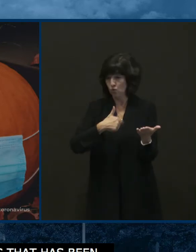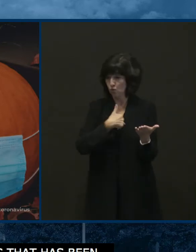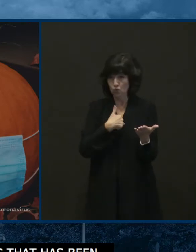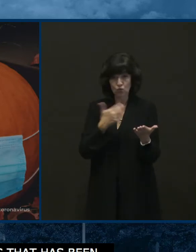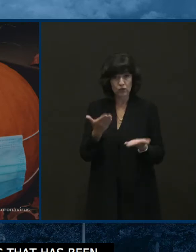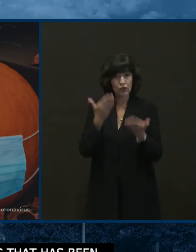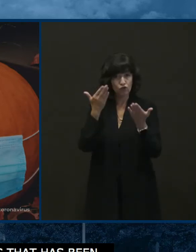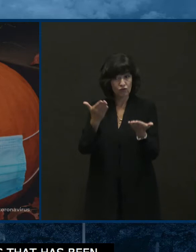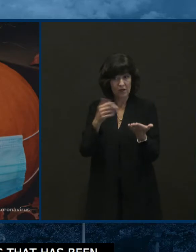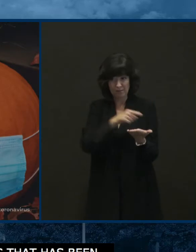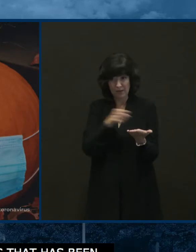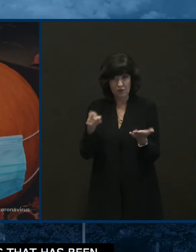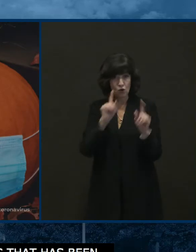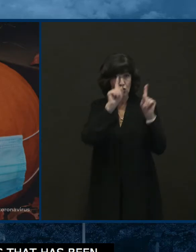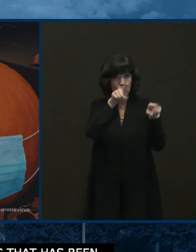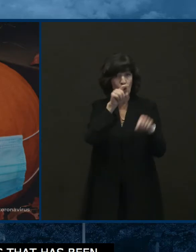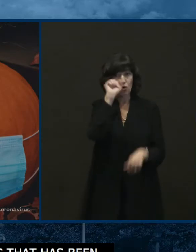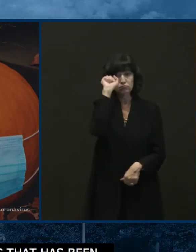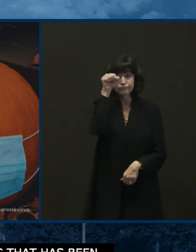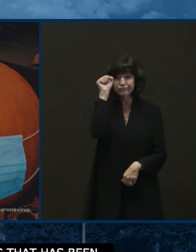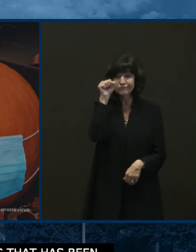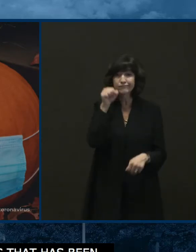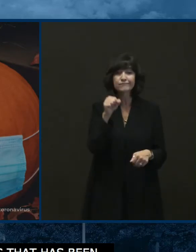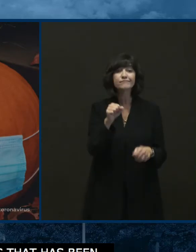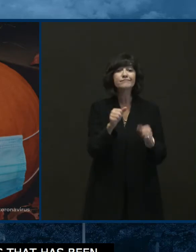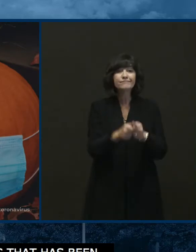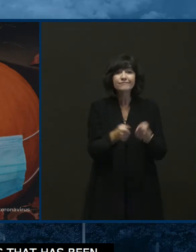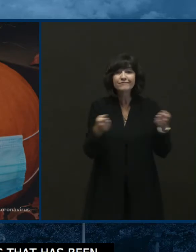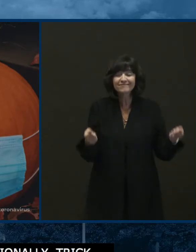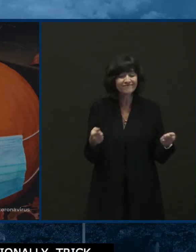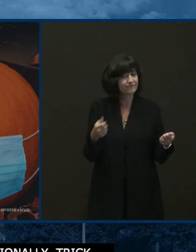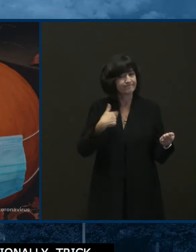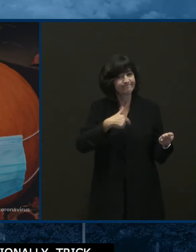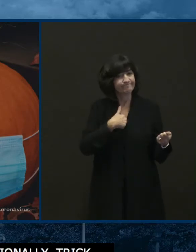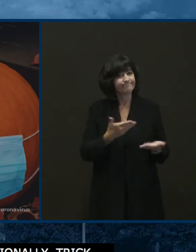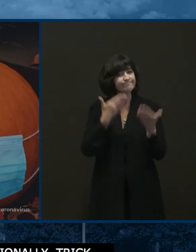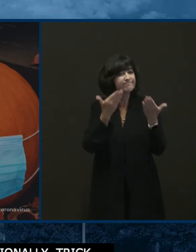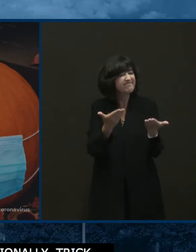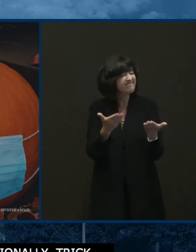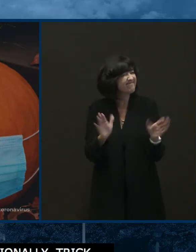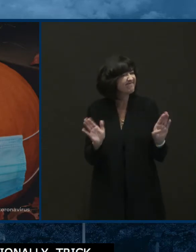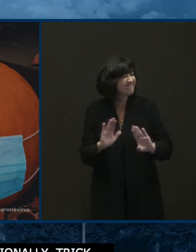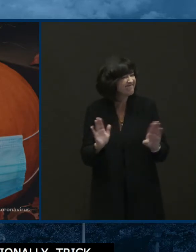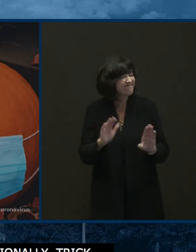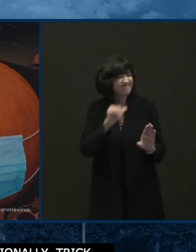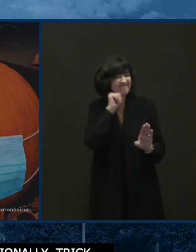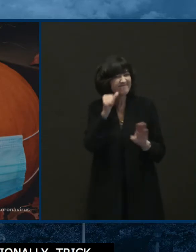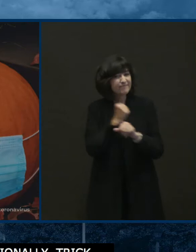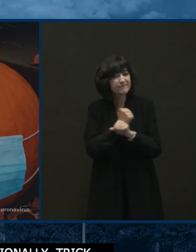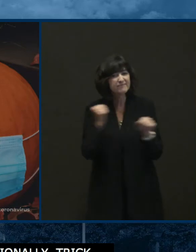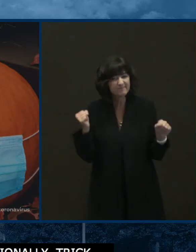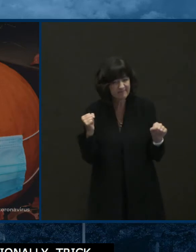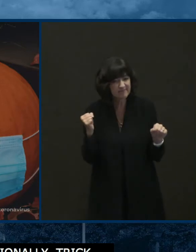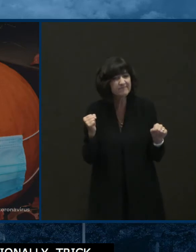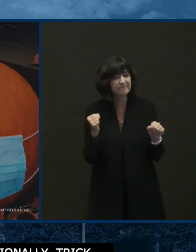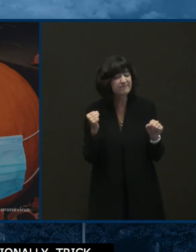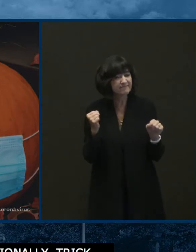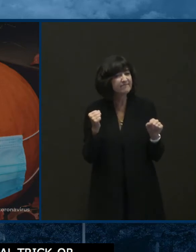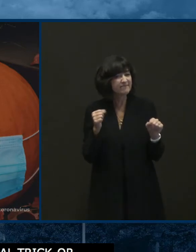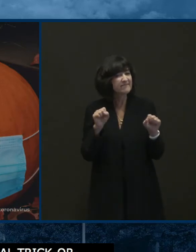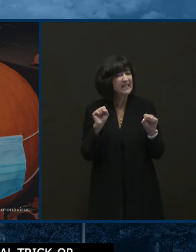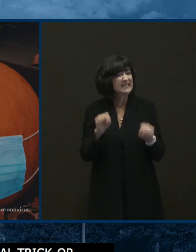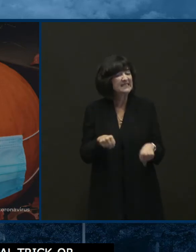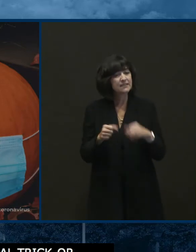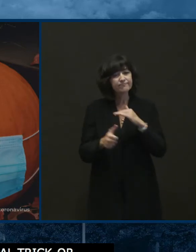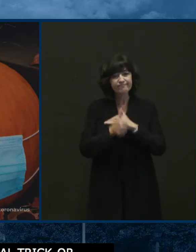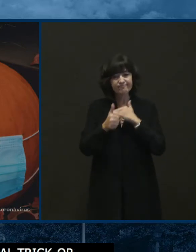normal door-to-door trick or treat this year. On the other hand, we have guidance for how it can be done safely. So